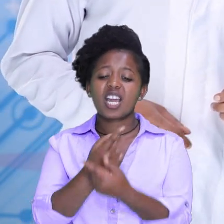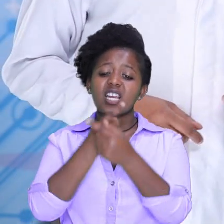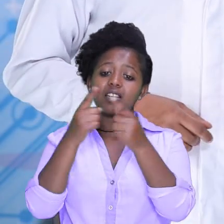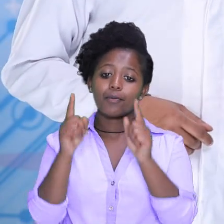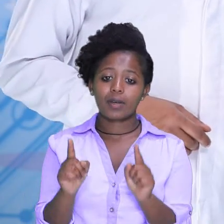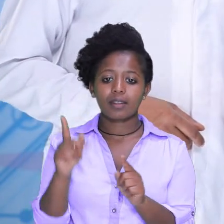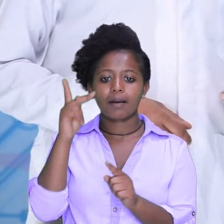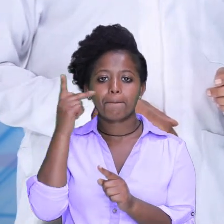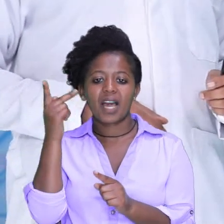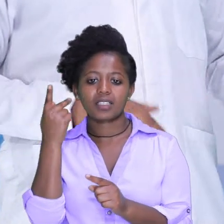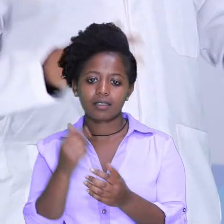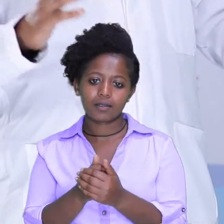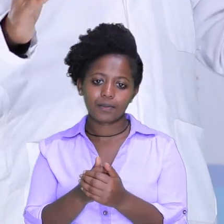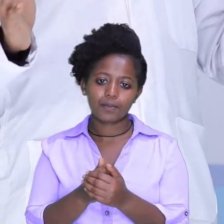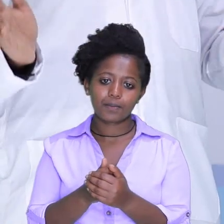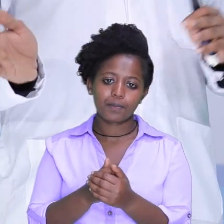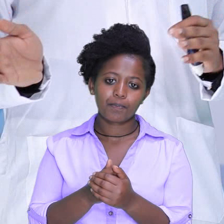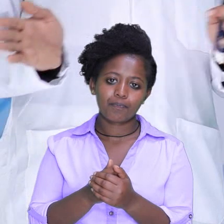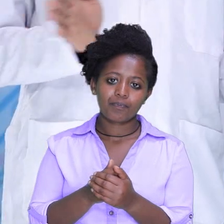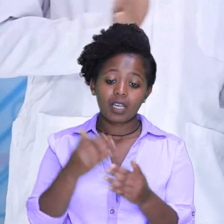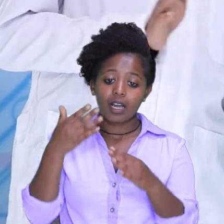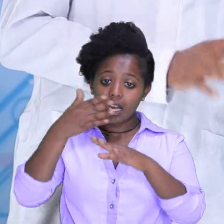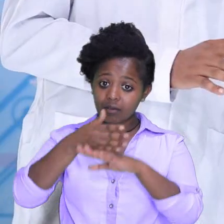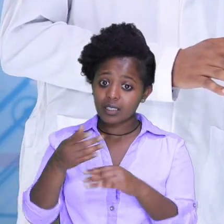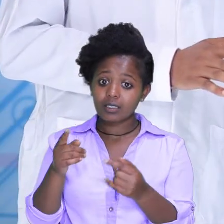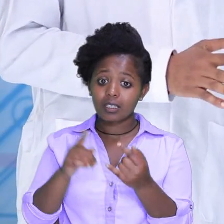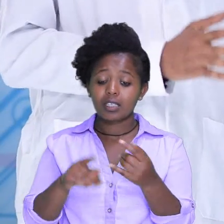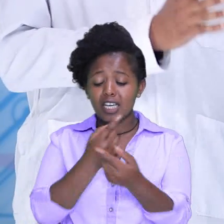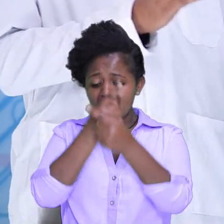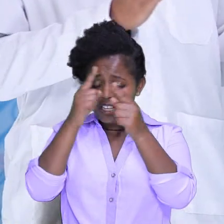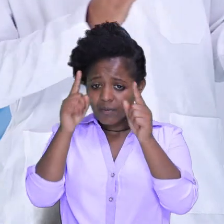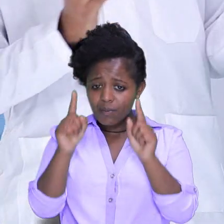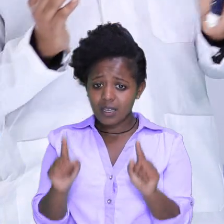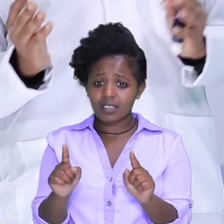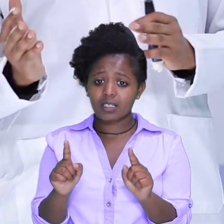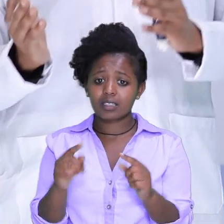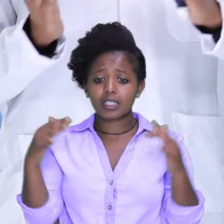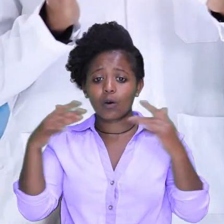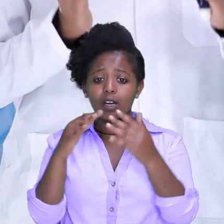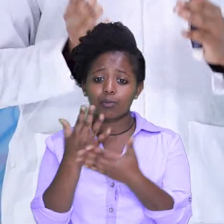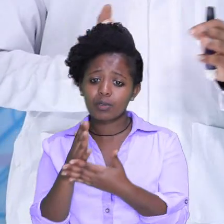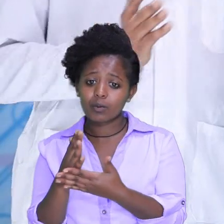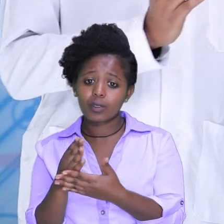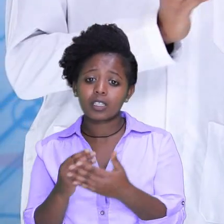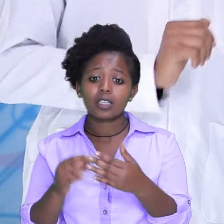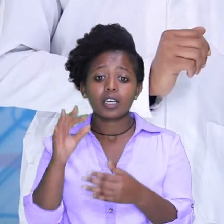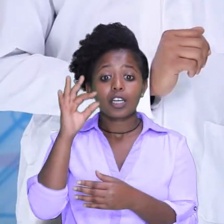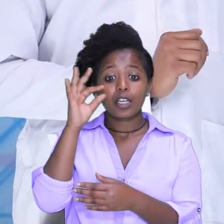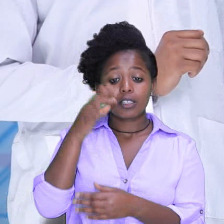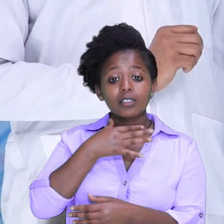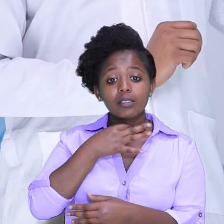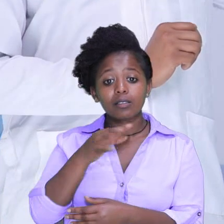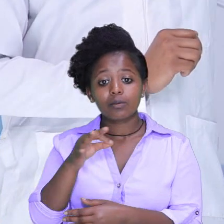independent Pakistan. After independence, there was the war between Hindu and